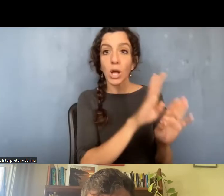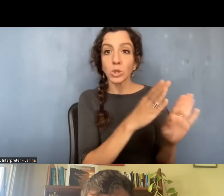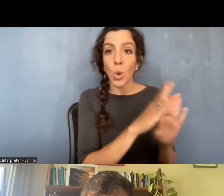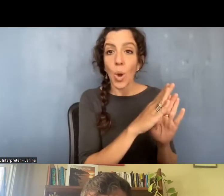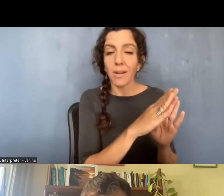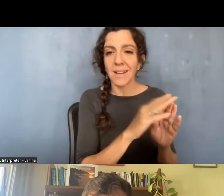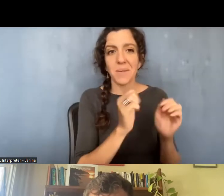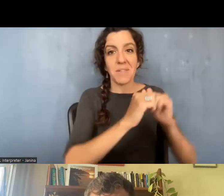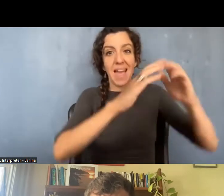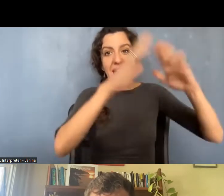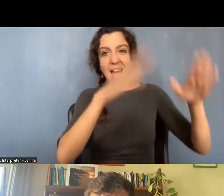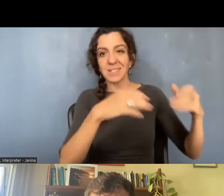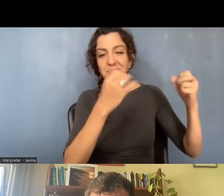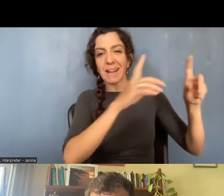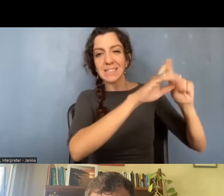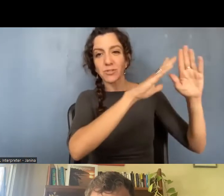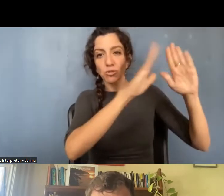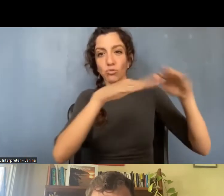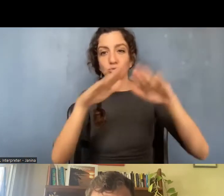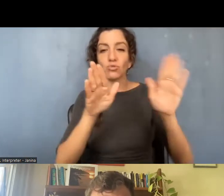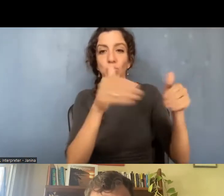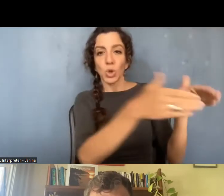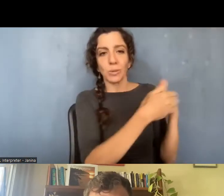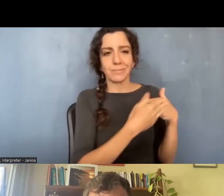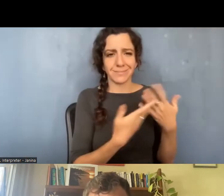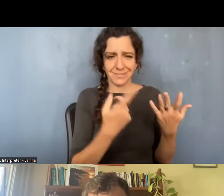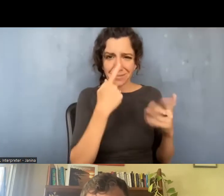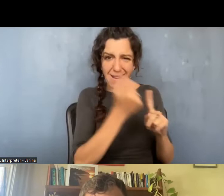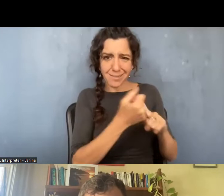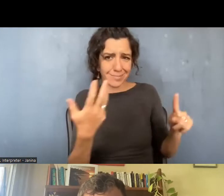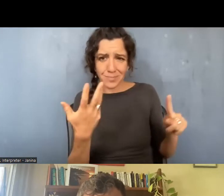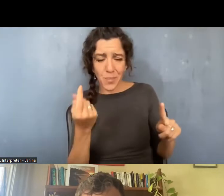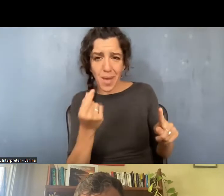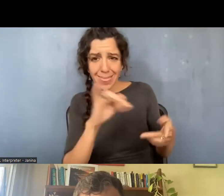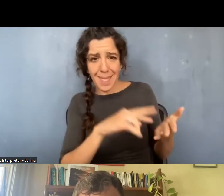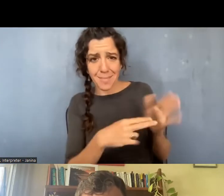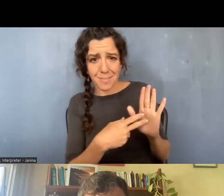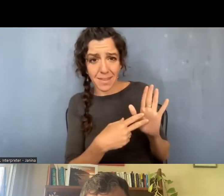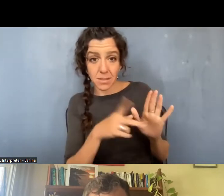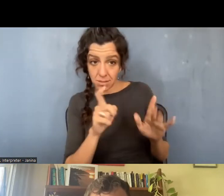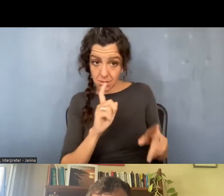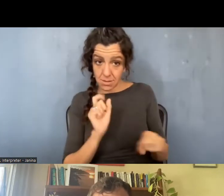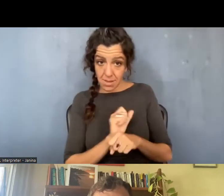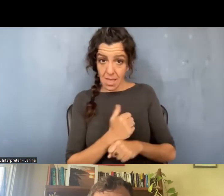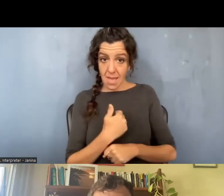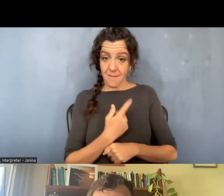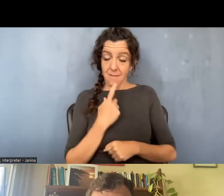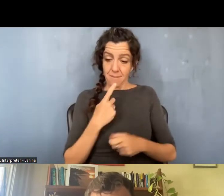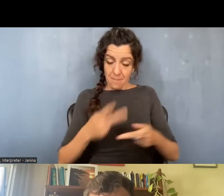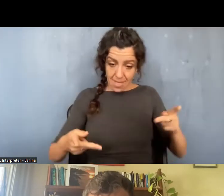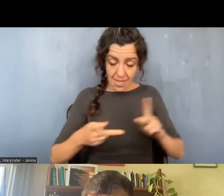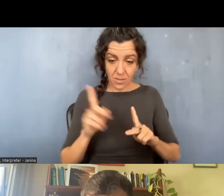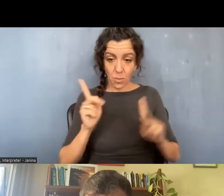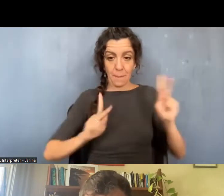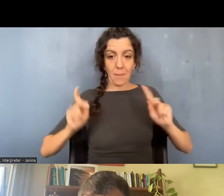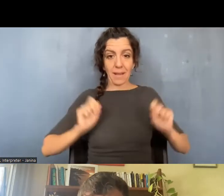rooms. Can there be more definition as to what this vision is? Will it be an actual location where the public can go to